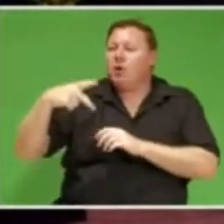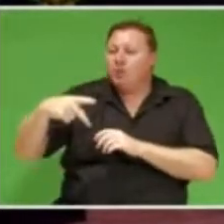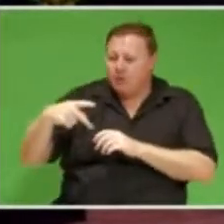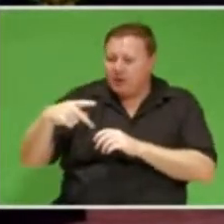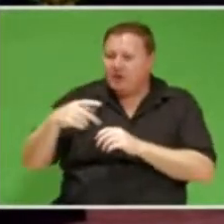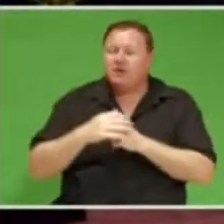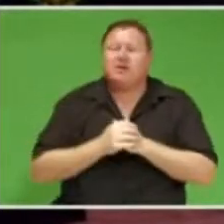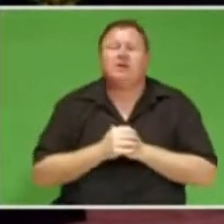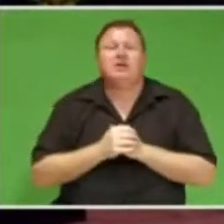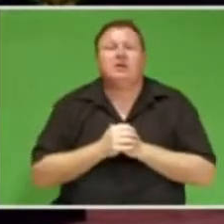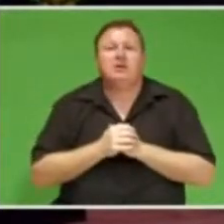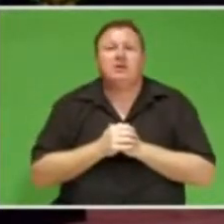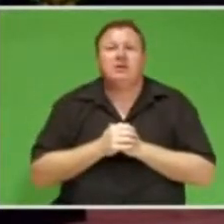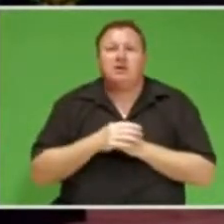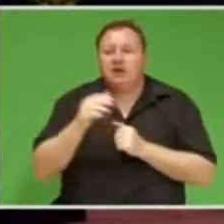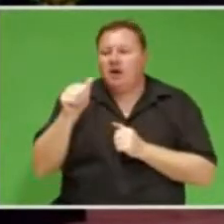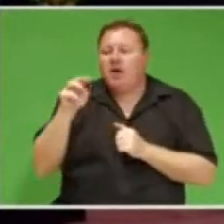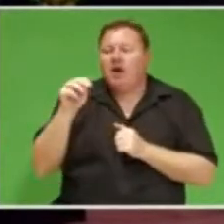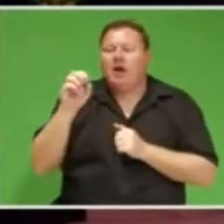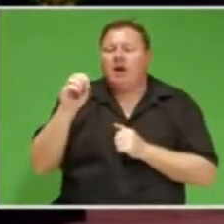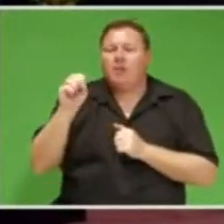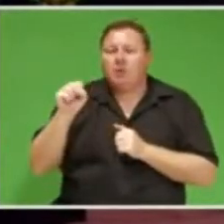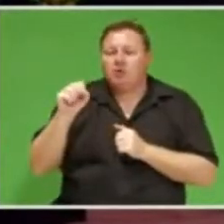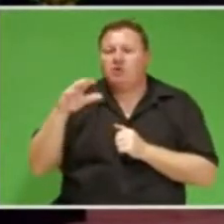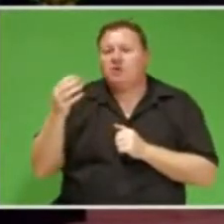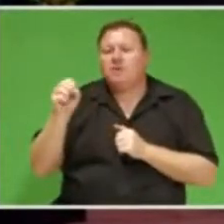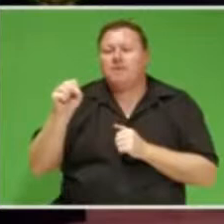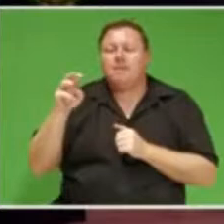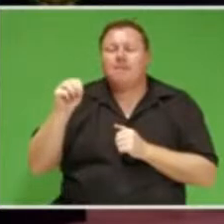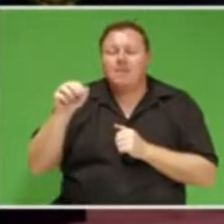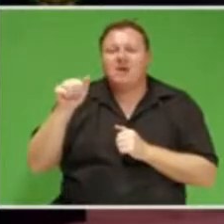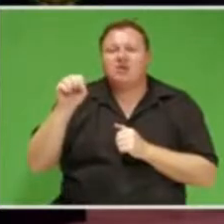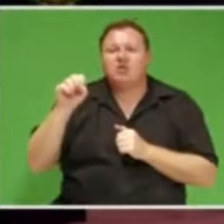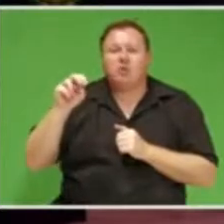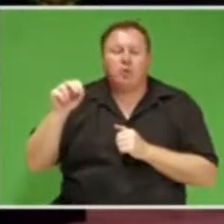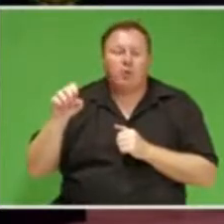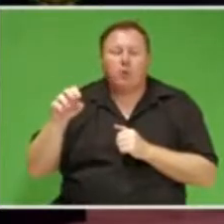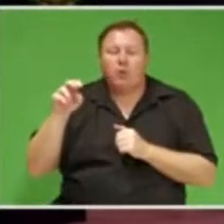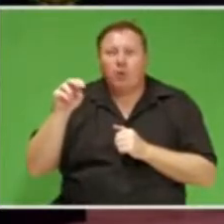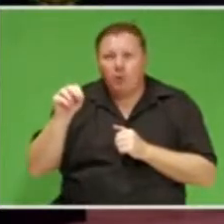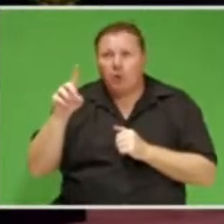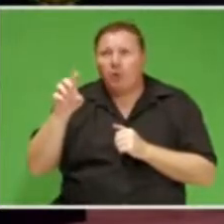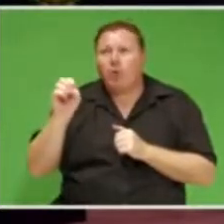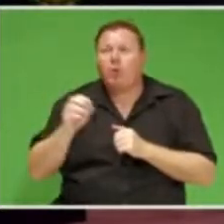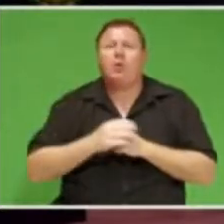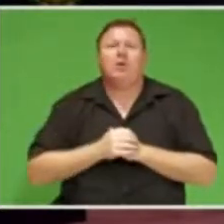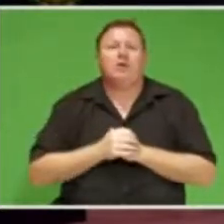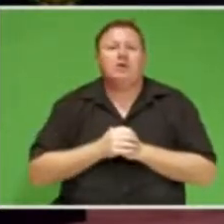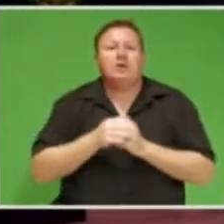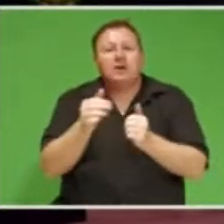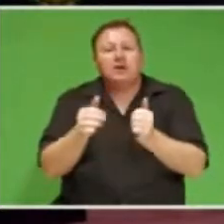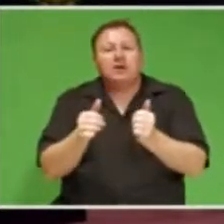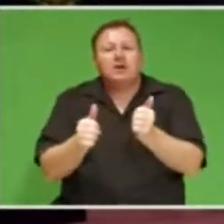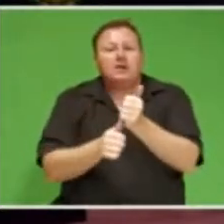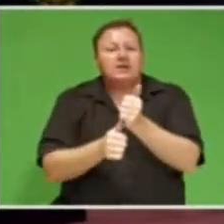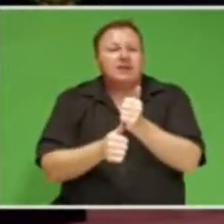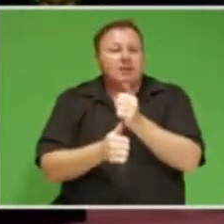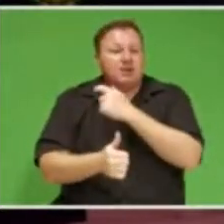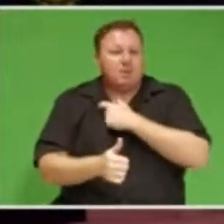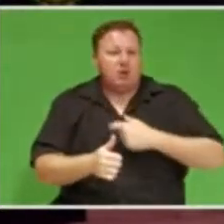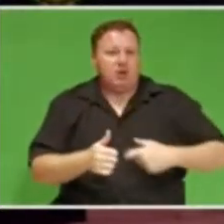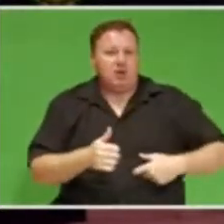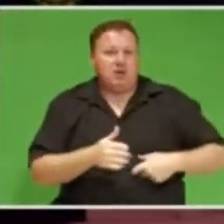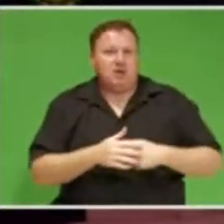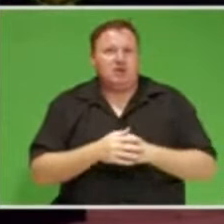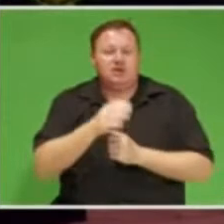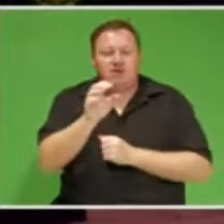Provinces, Mr. Amos Masondo. I also extend my greetings to Deputy President of